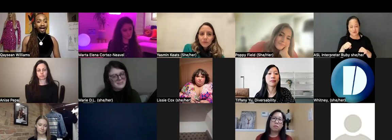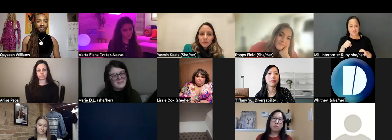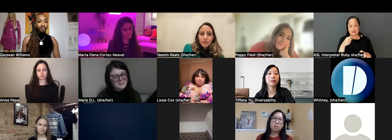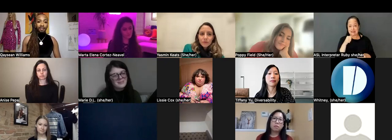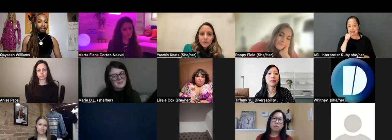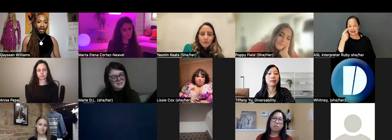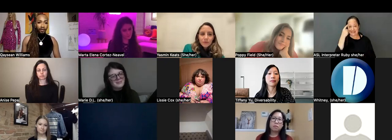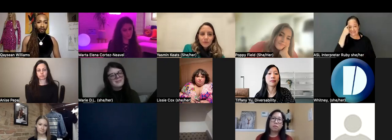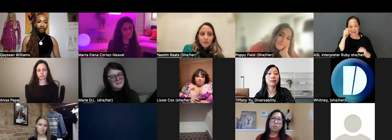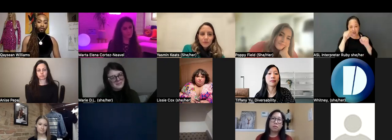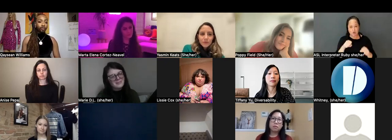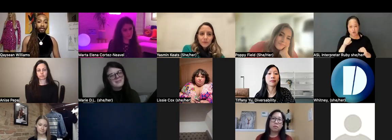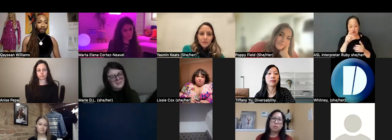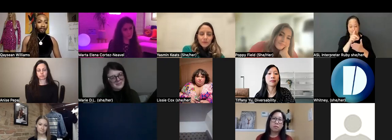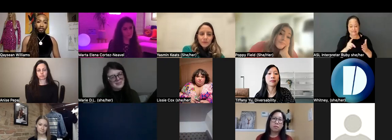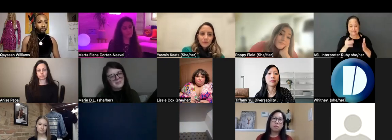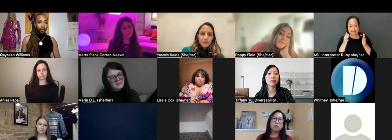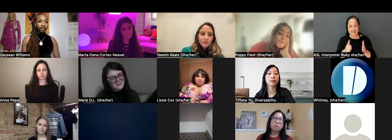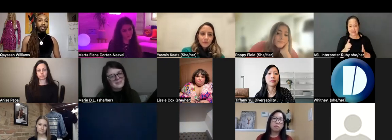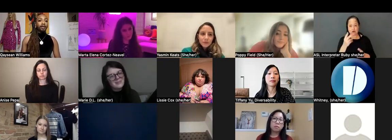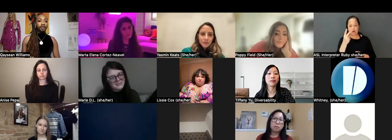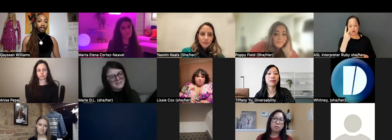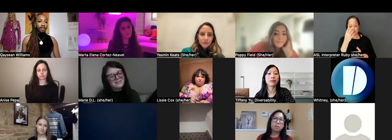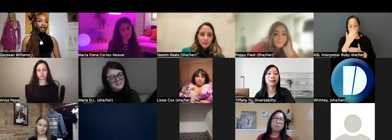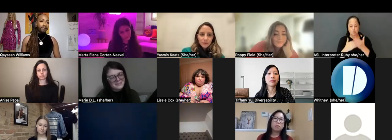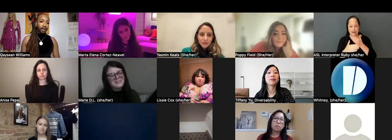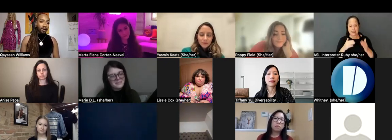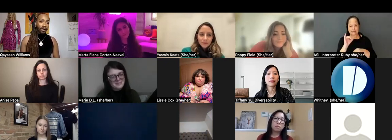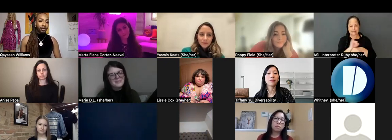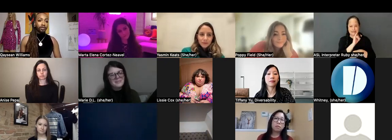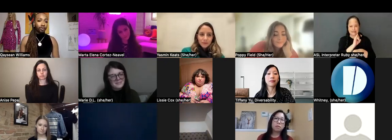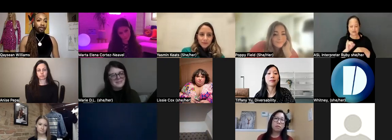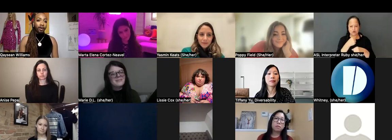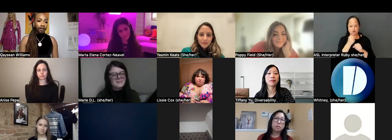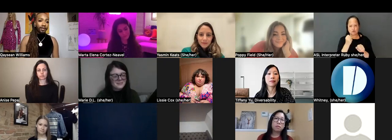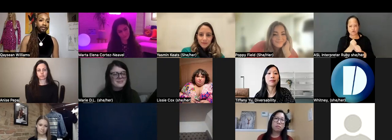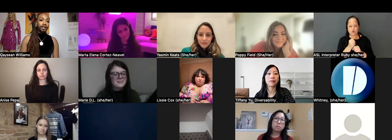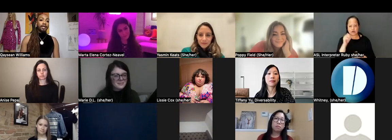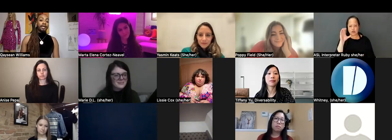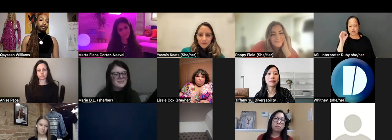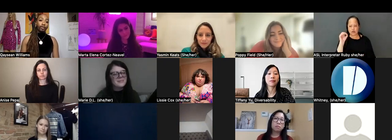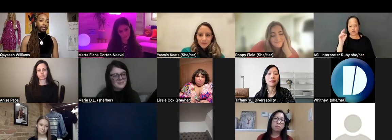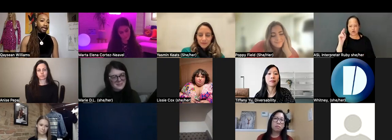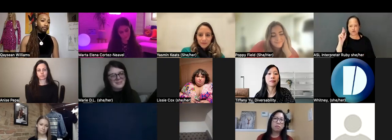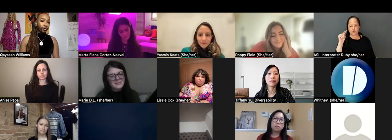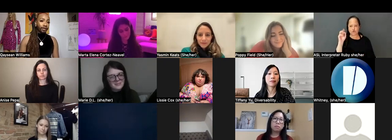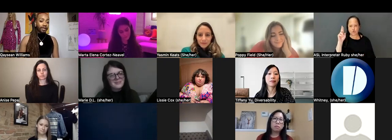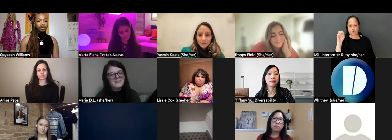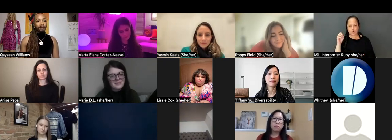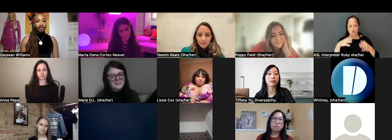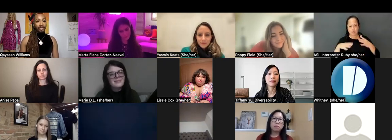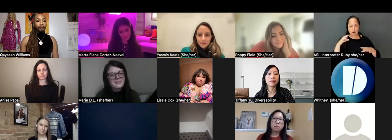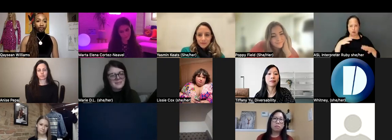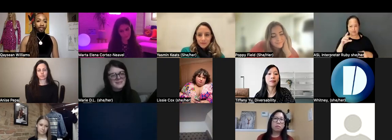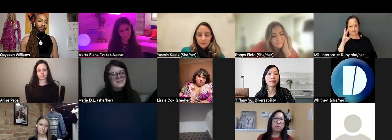that I could be a designer in a two-handed industry creating avant-garde and couture garments in the way that I'm doing it.